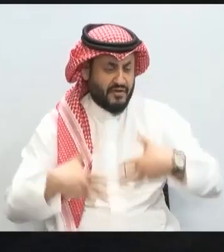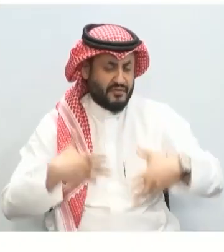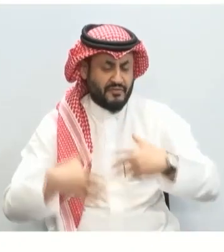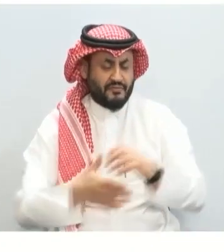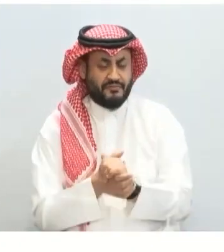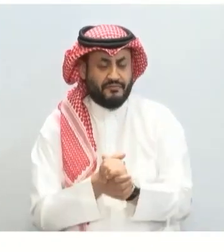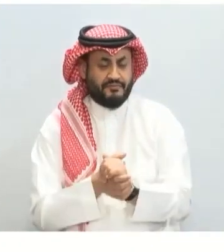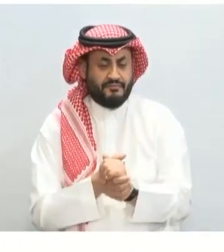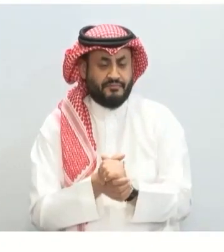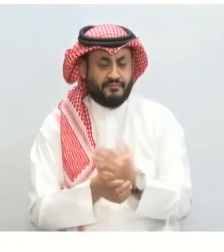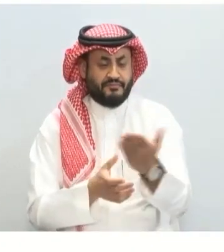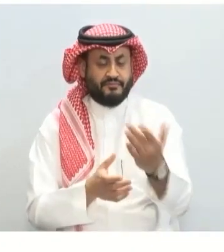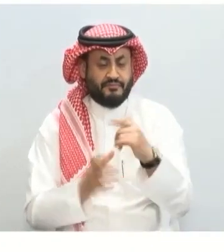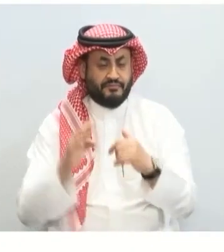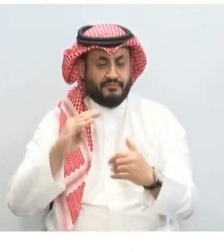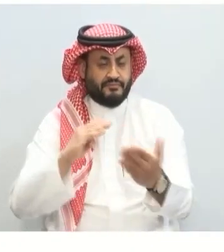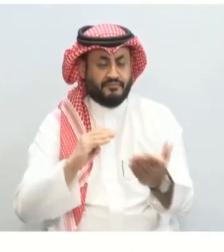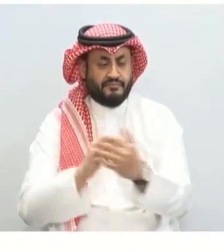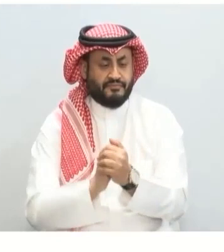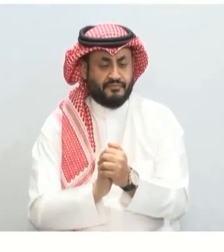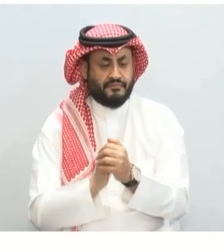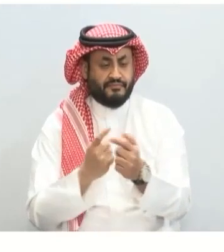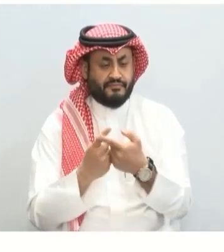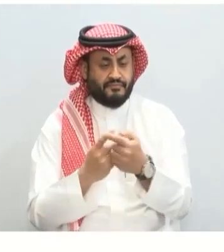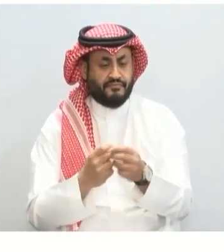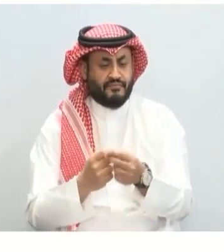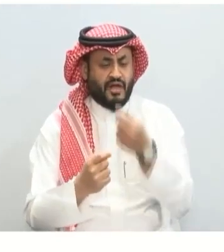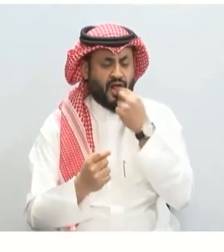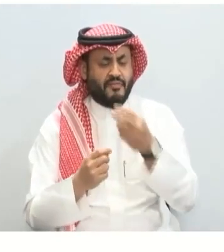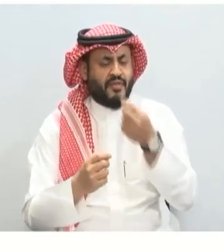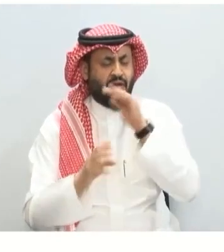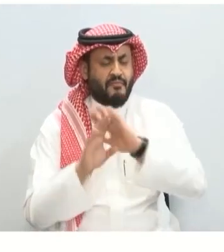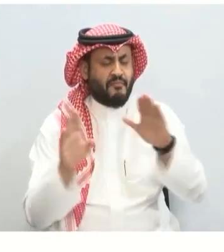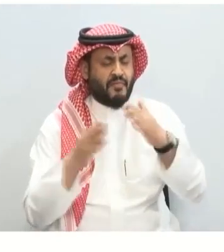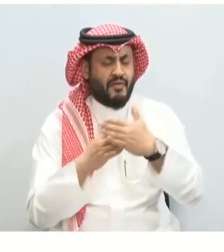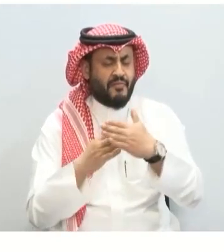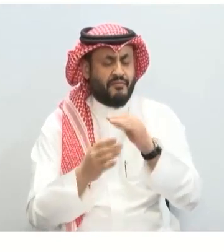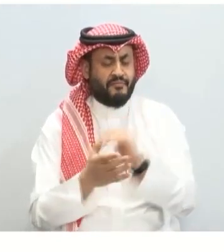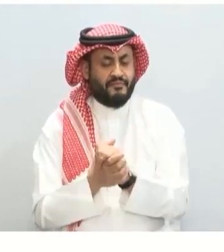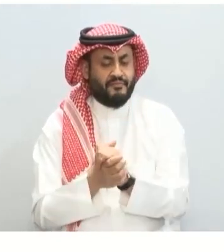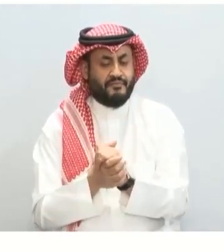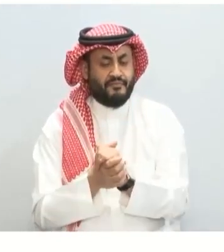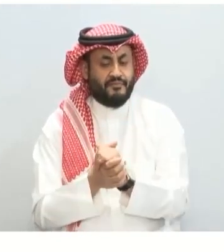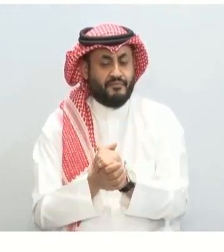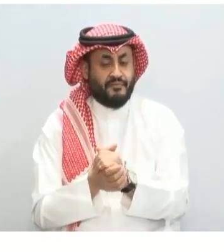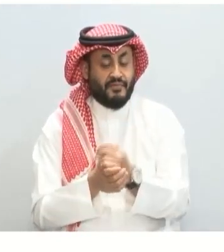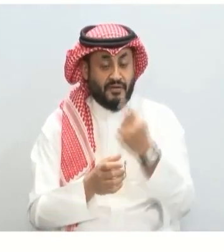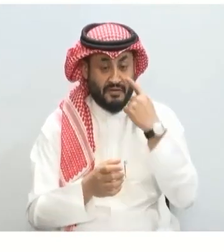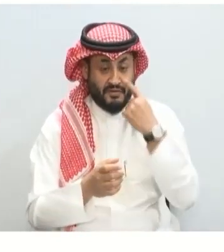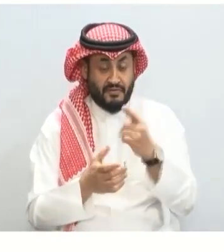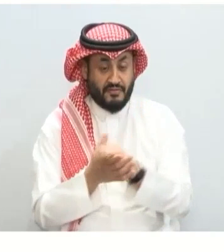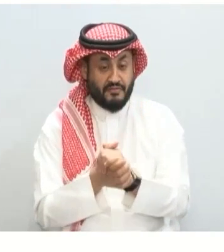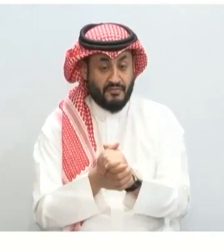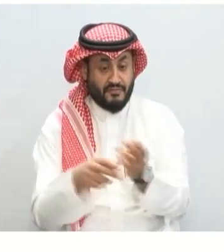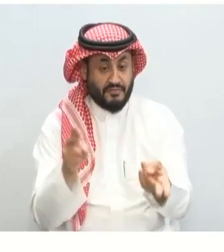So the answer here is, first she says she can't eat another bite. She's full, she's stuffed. But then she